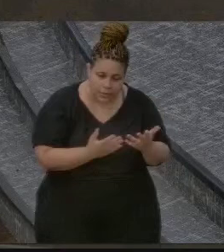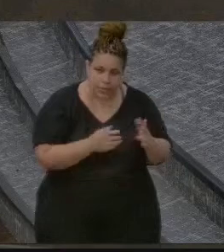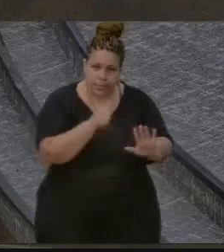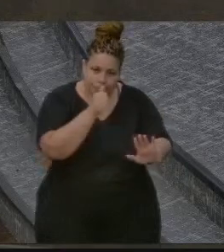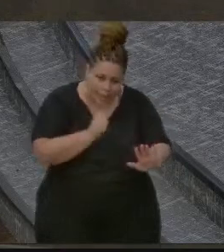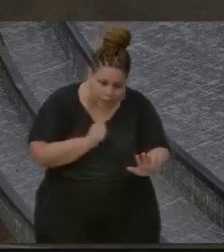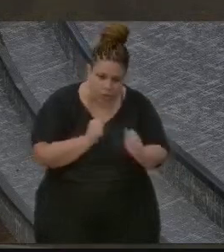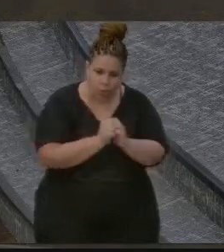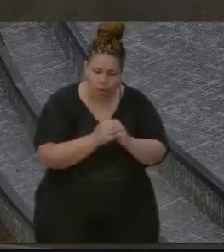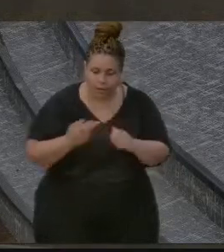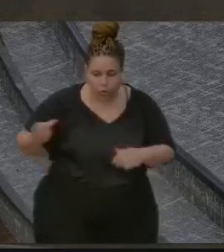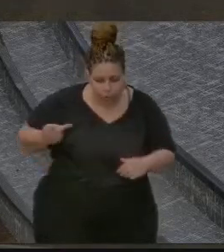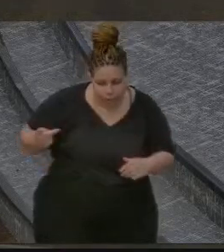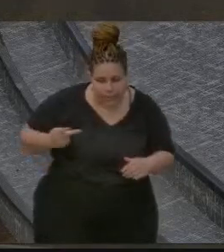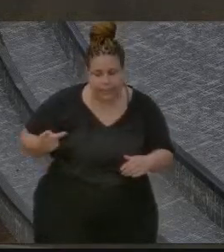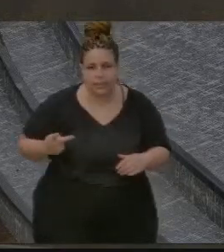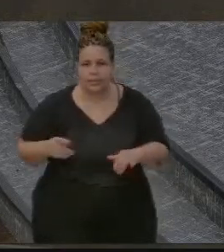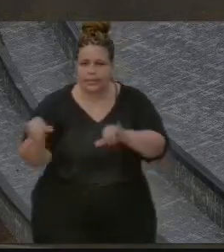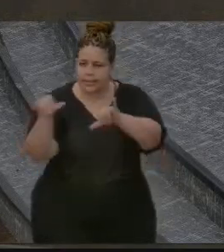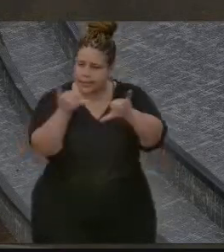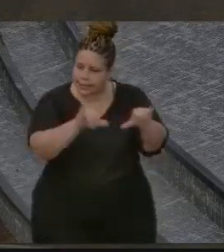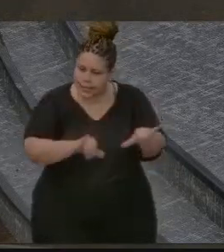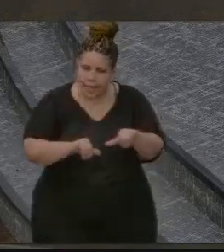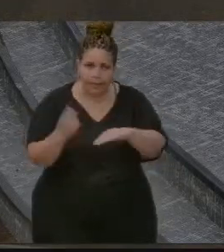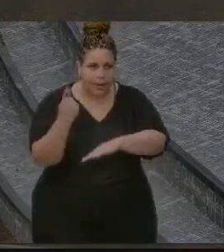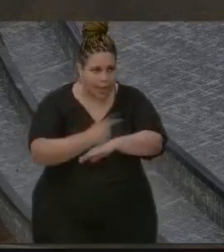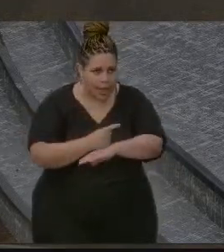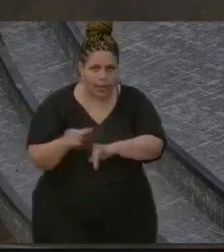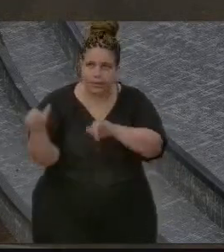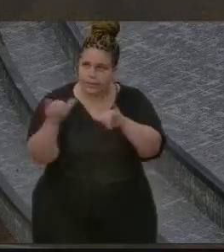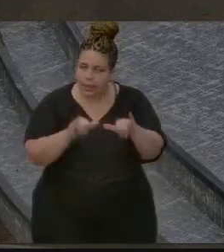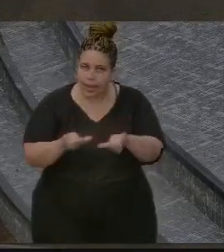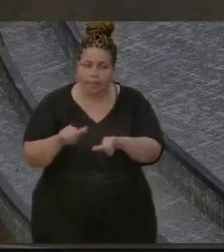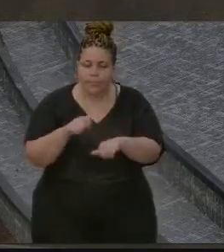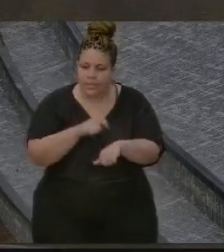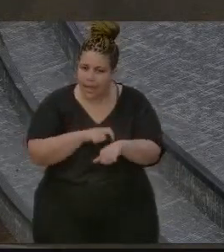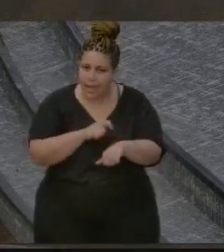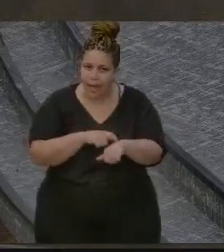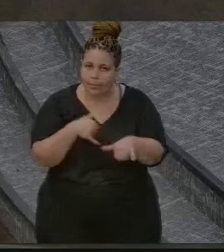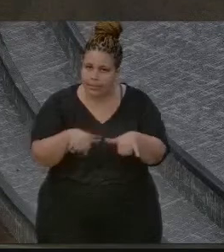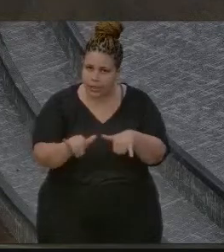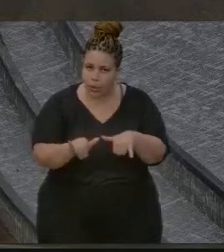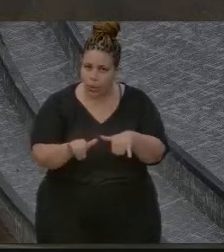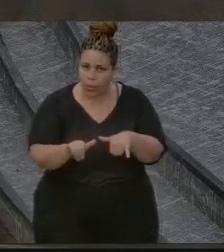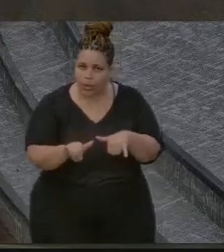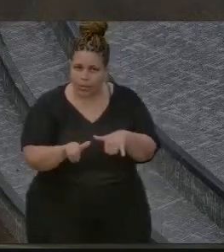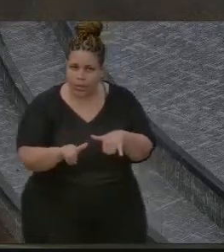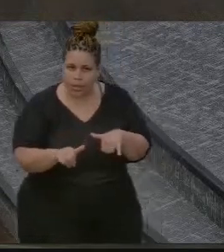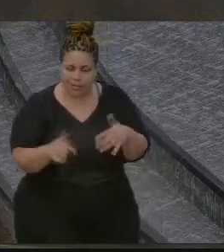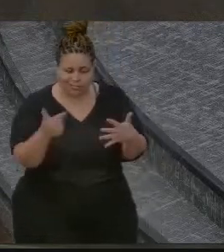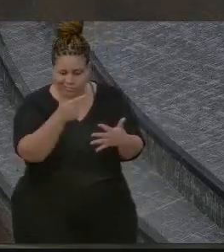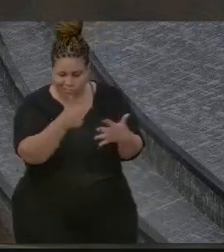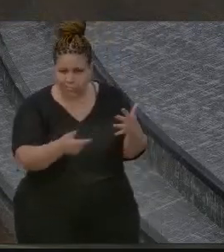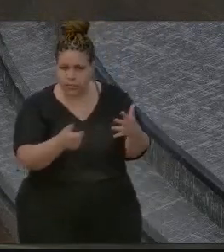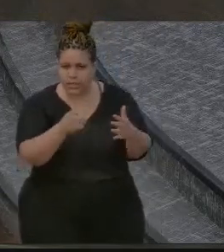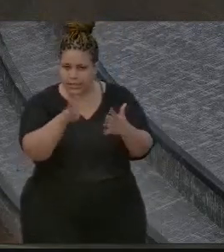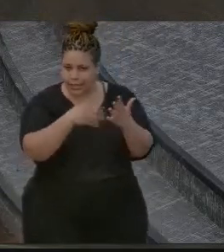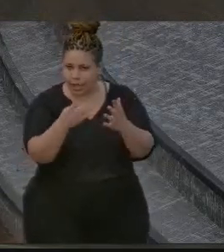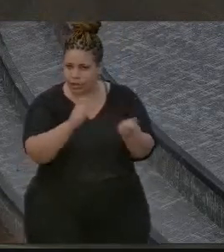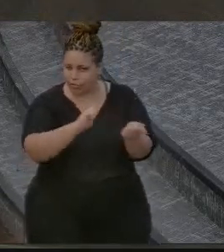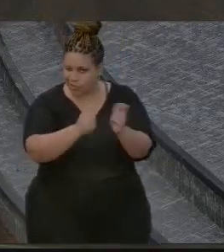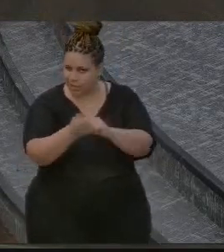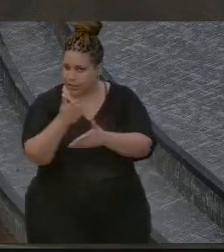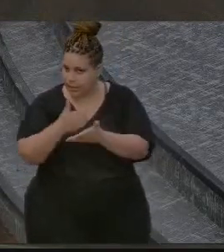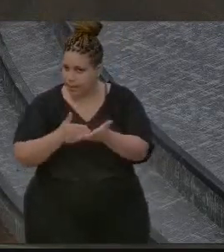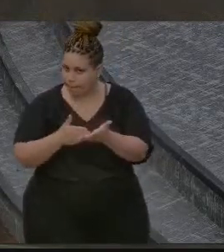time, but there are some things that will likely be moved around, and we'll have those